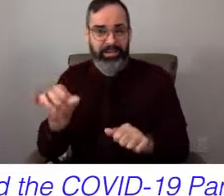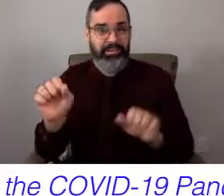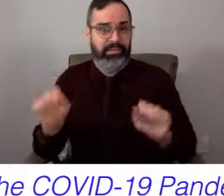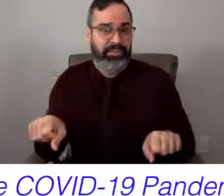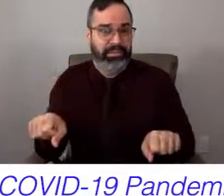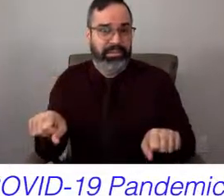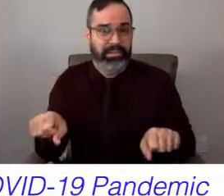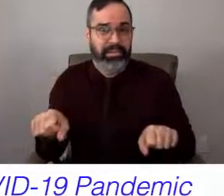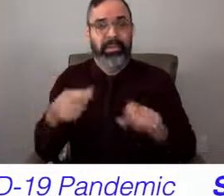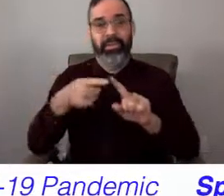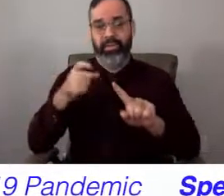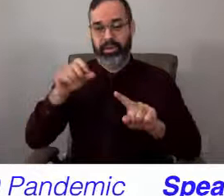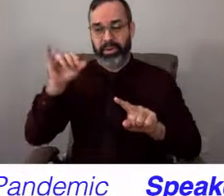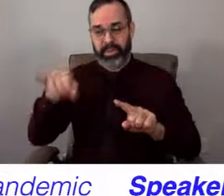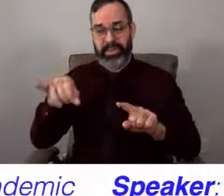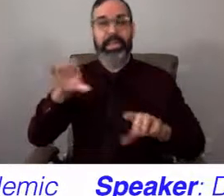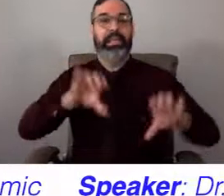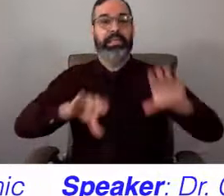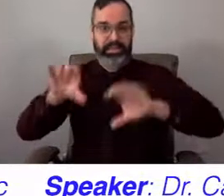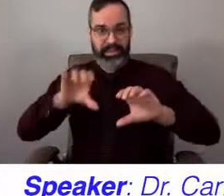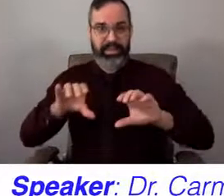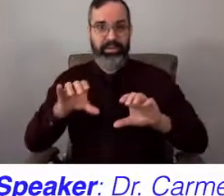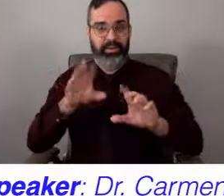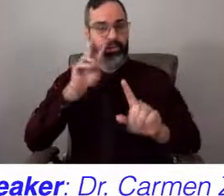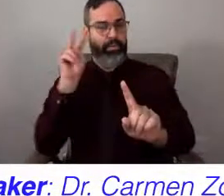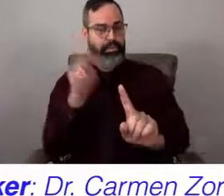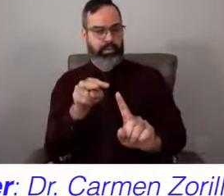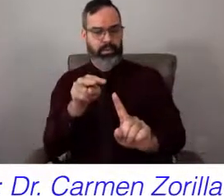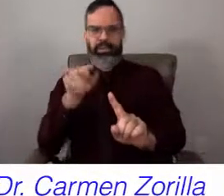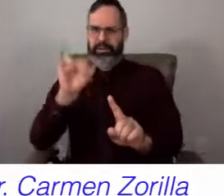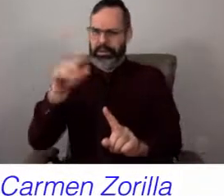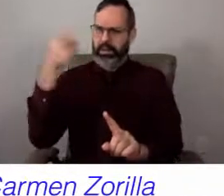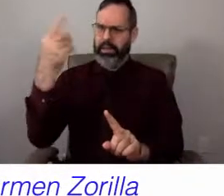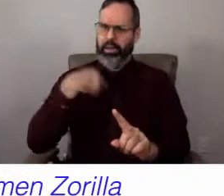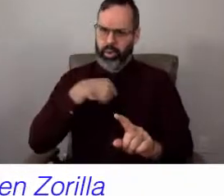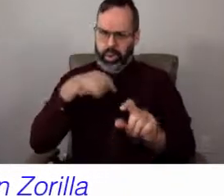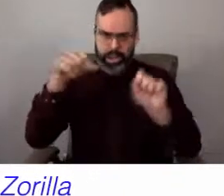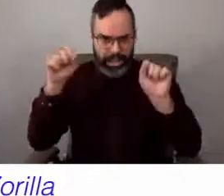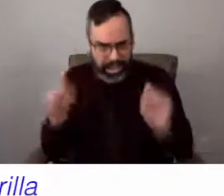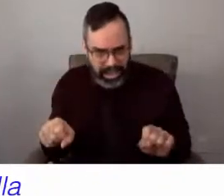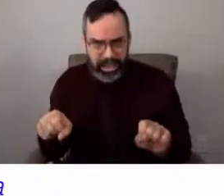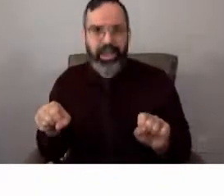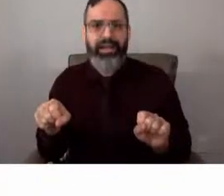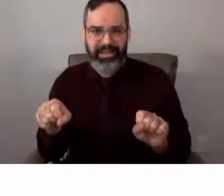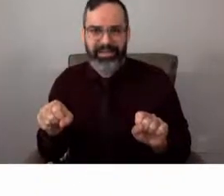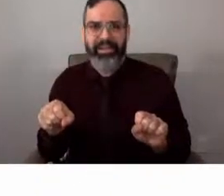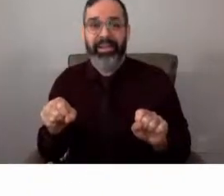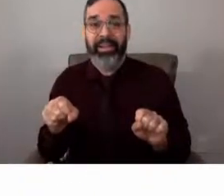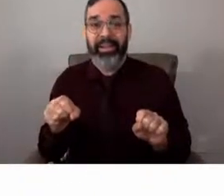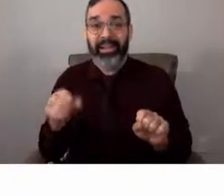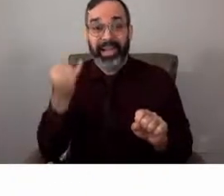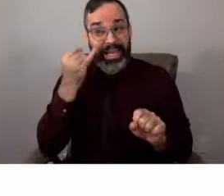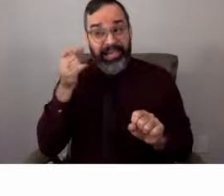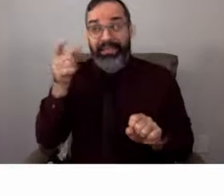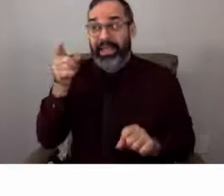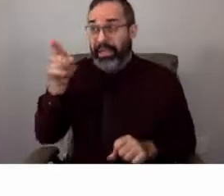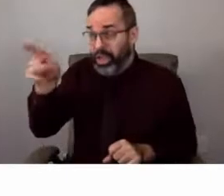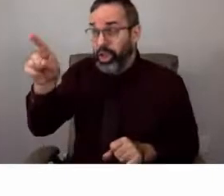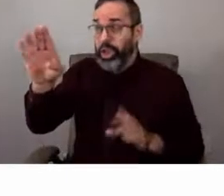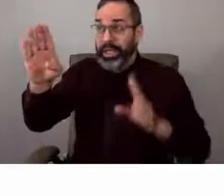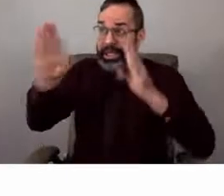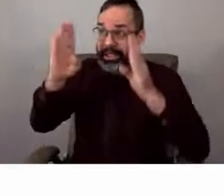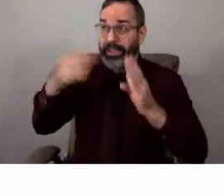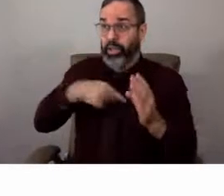from the scientific point of view, this is something that we could have, if you had listened to science, we would